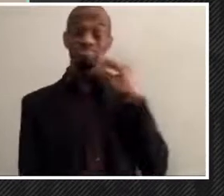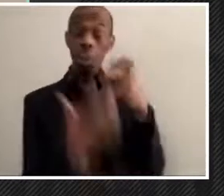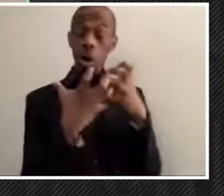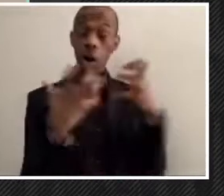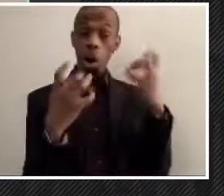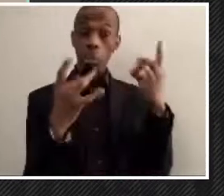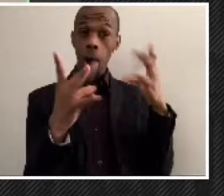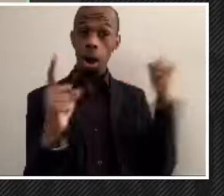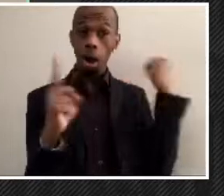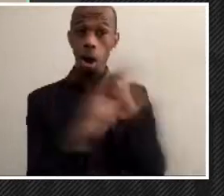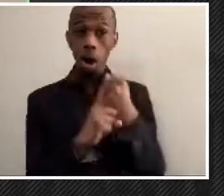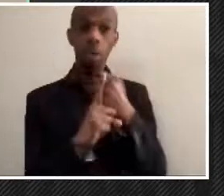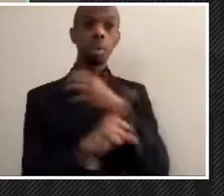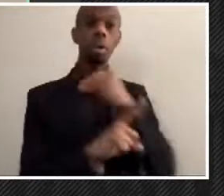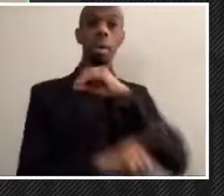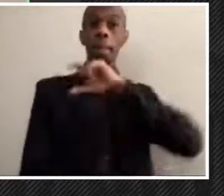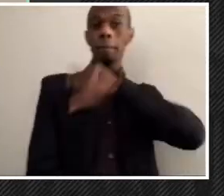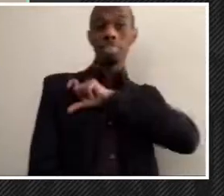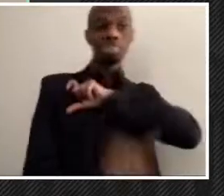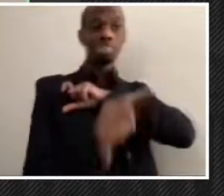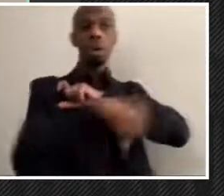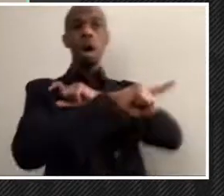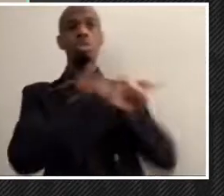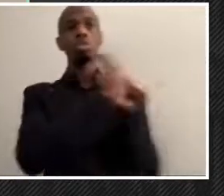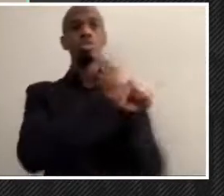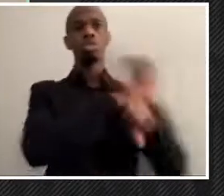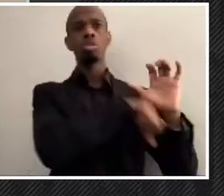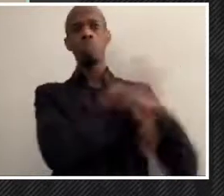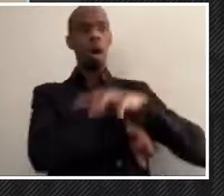police, uses of force and police terror,